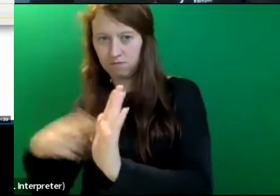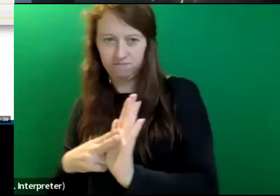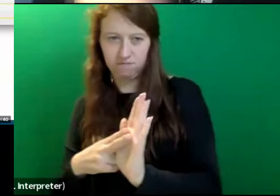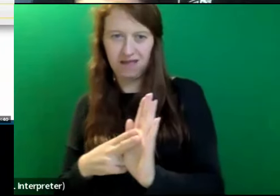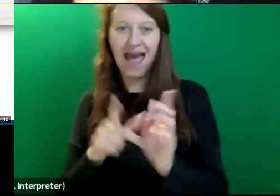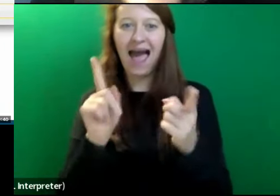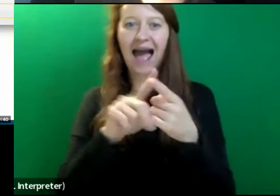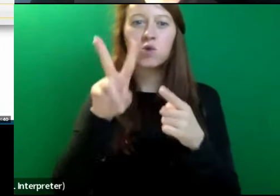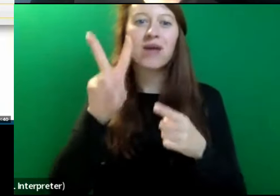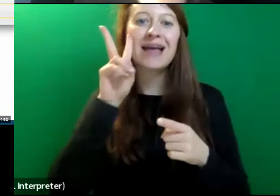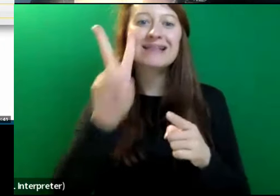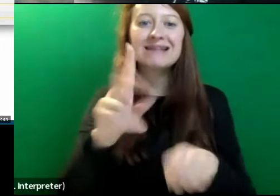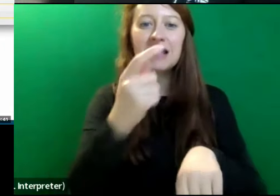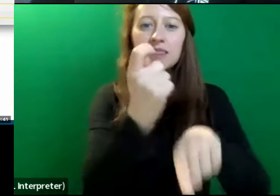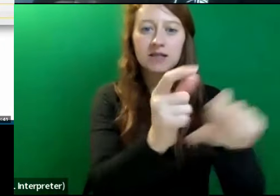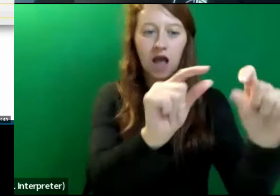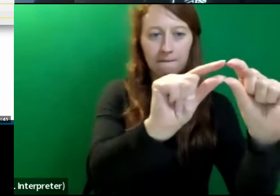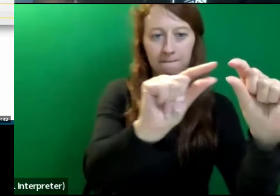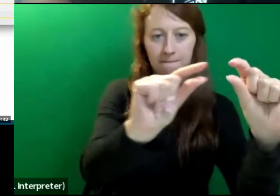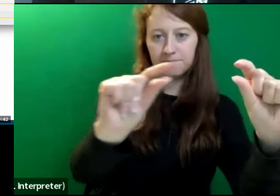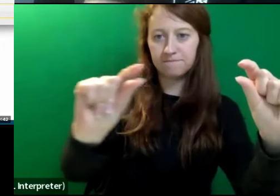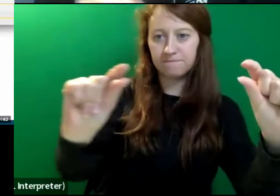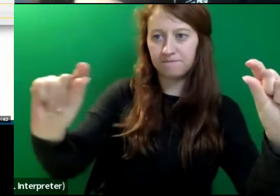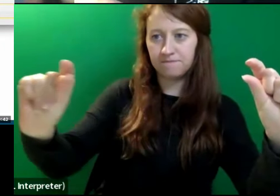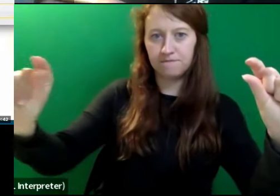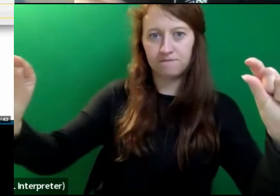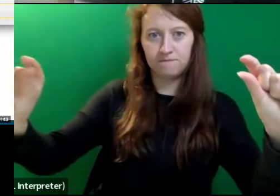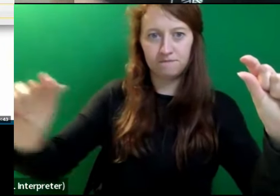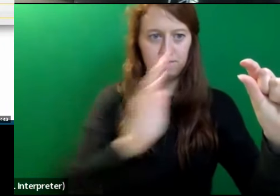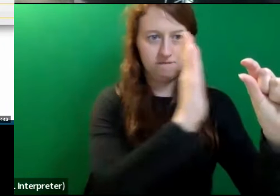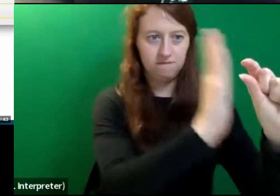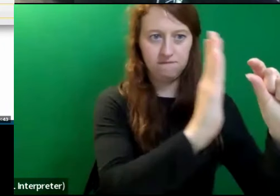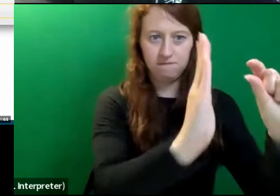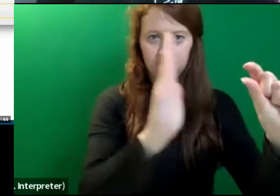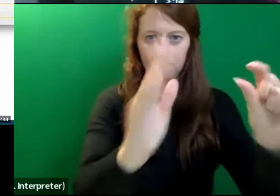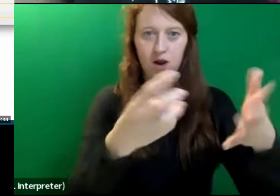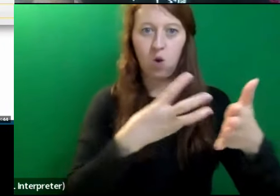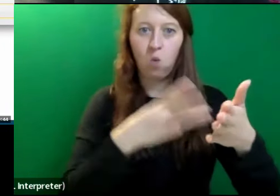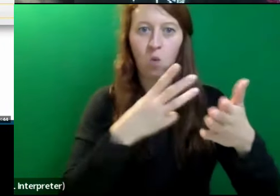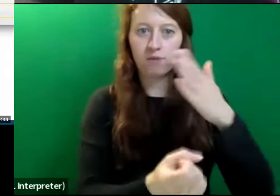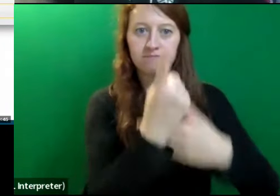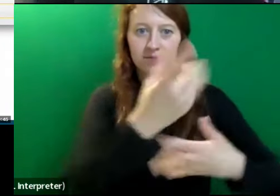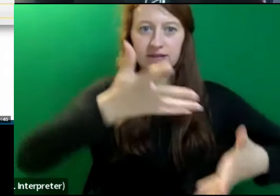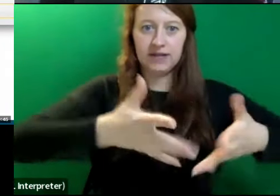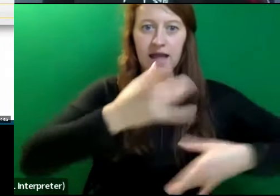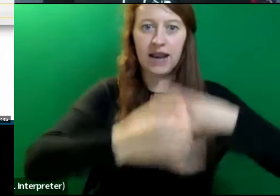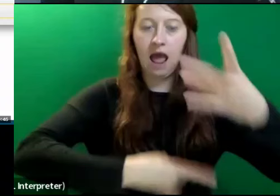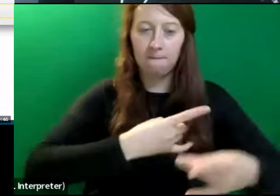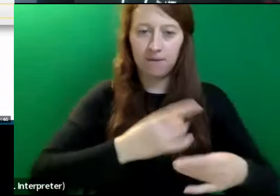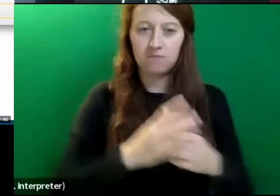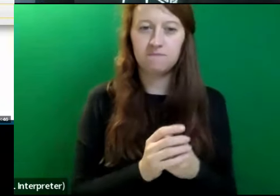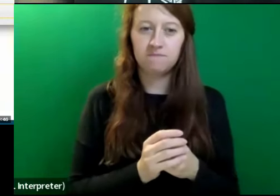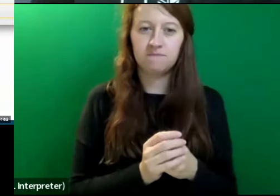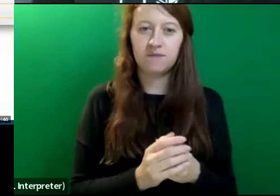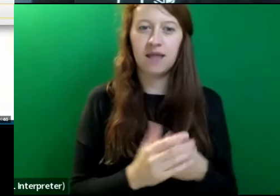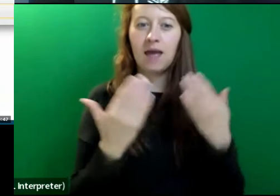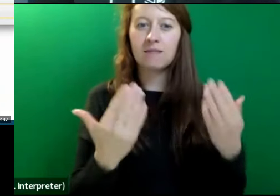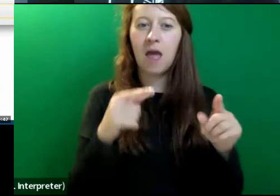Later that was abstracted and put into various symbolic units,